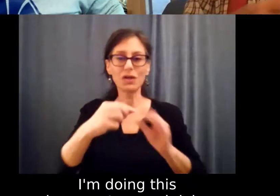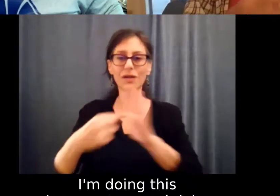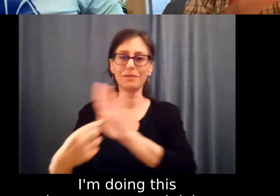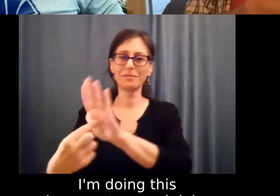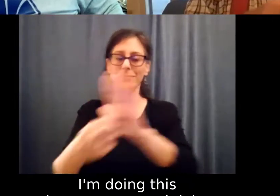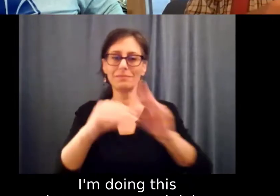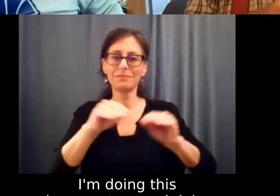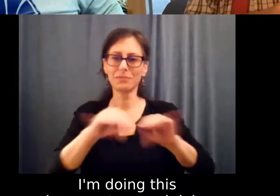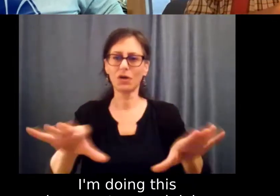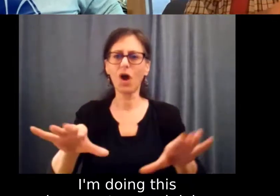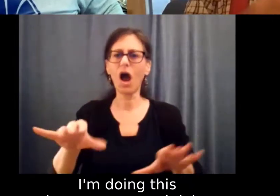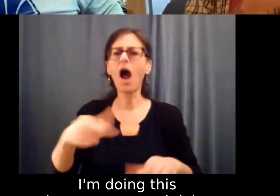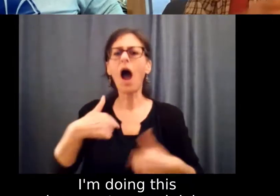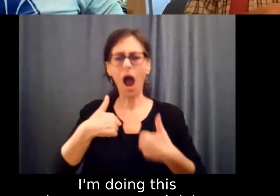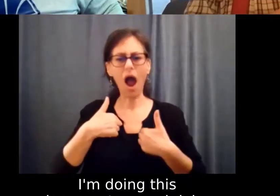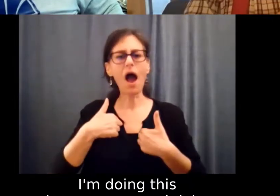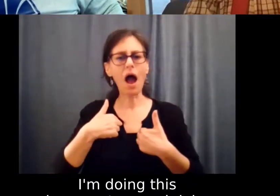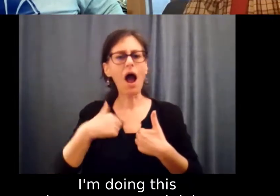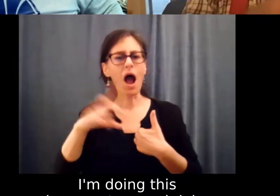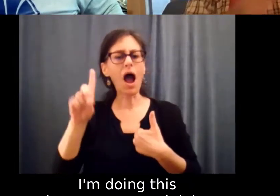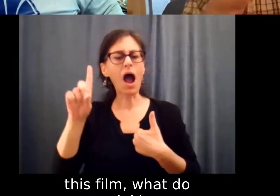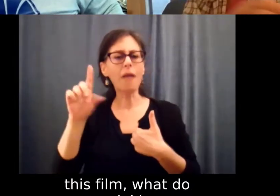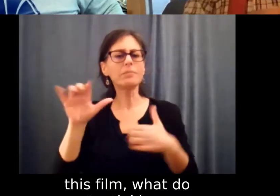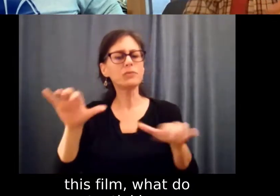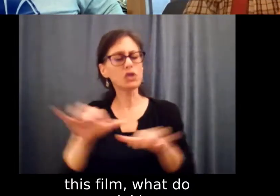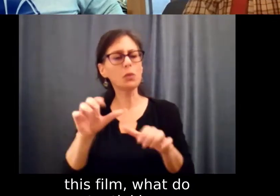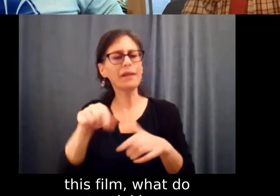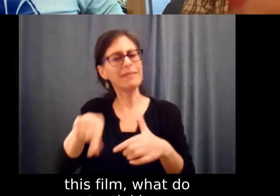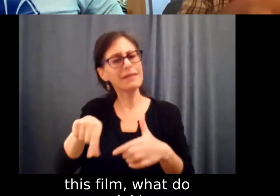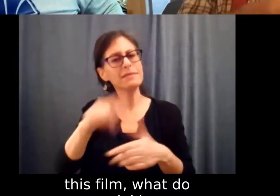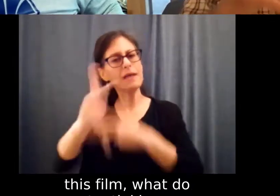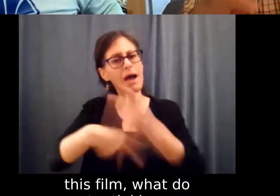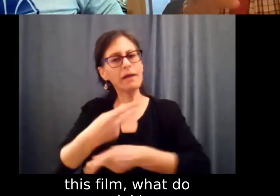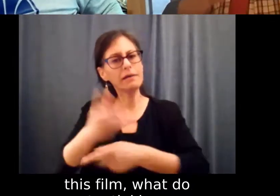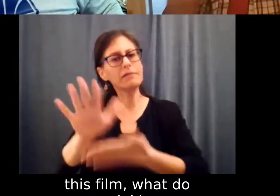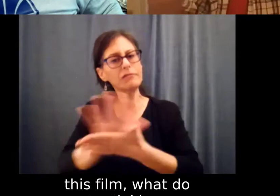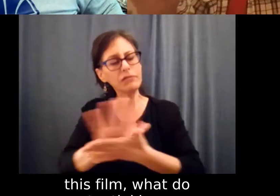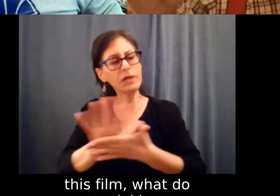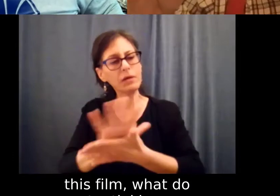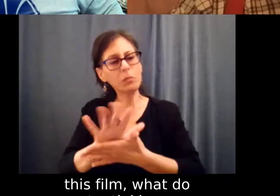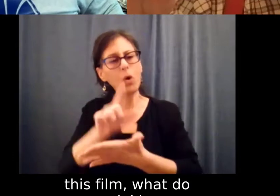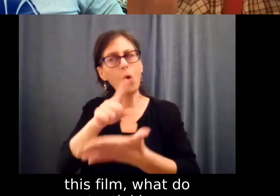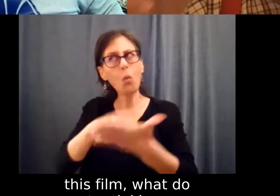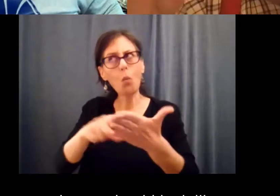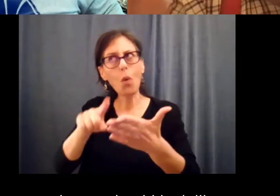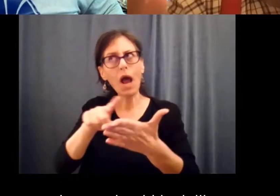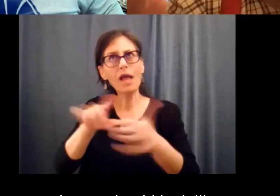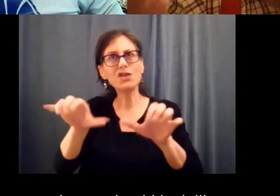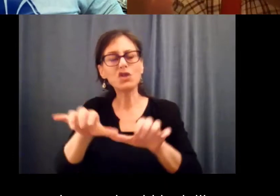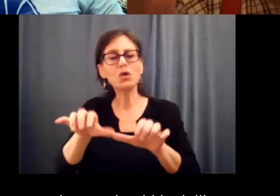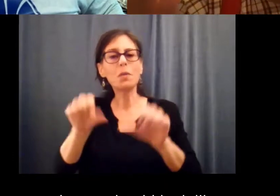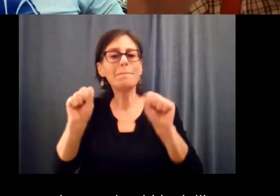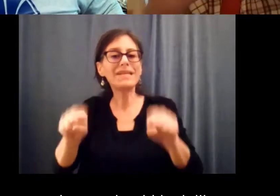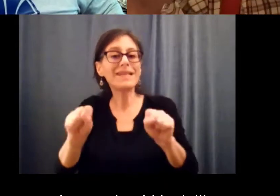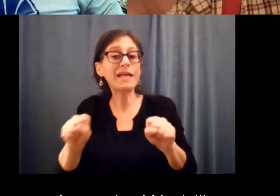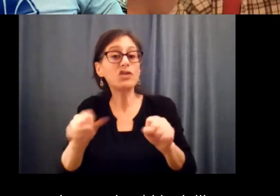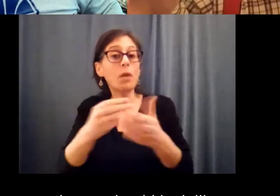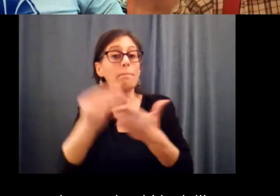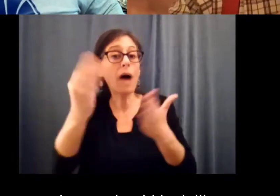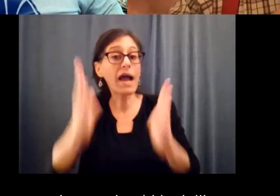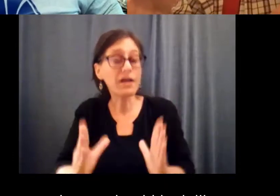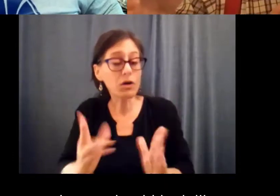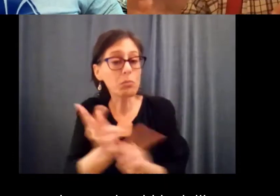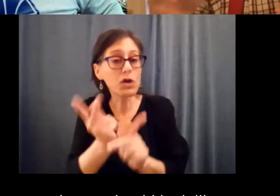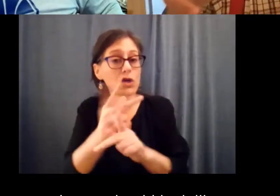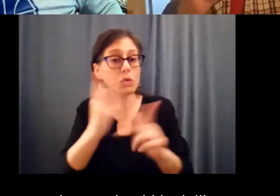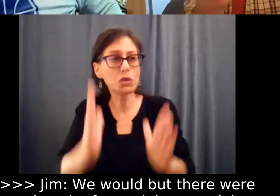like, okay, I'm doing this kind of a documentary, or I'm doing this kind of film. What do potential buyers, producers, what should they look